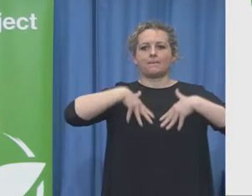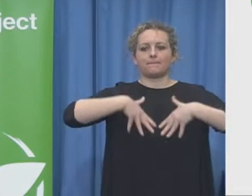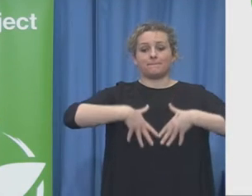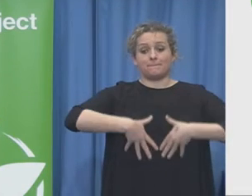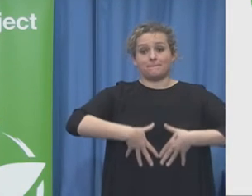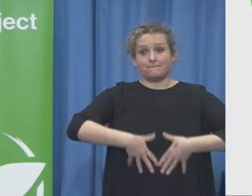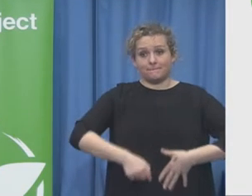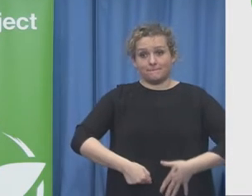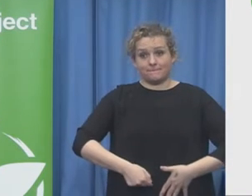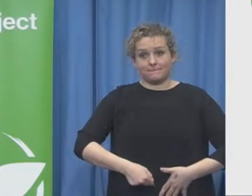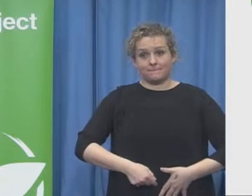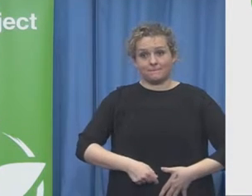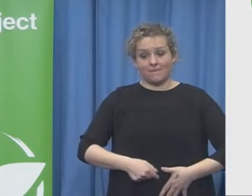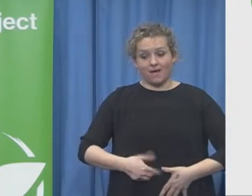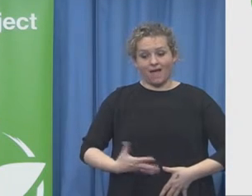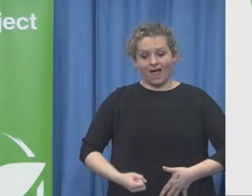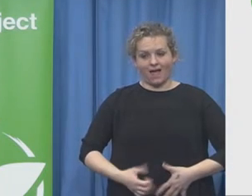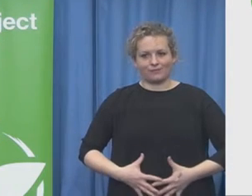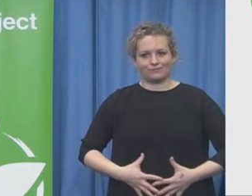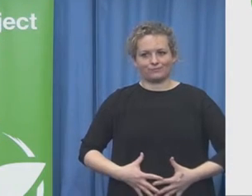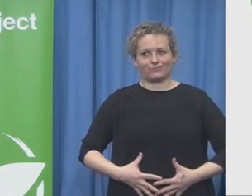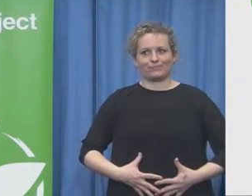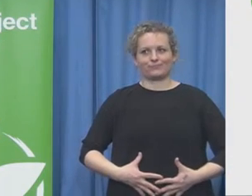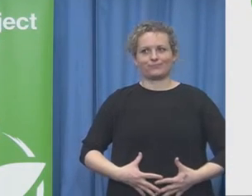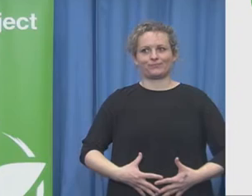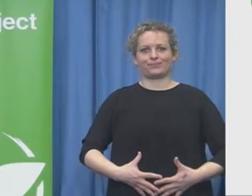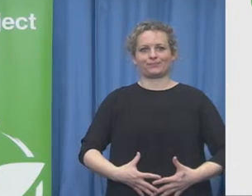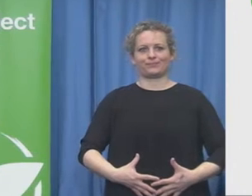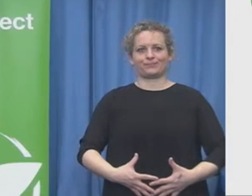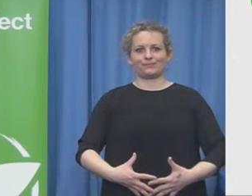the center of energy.